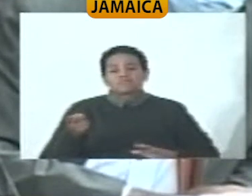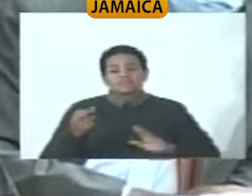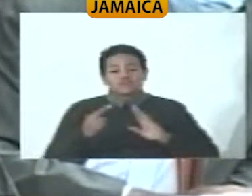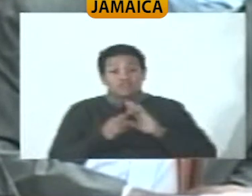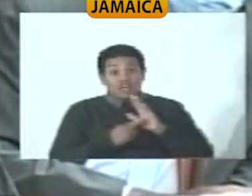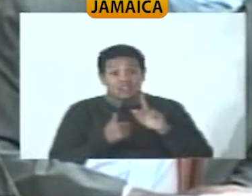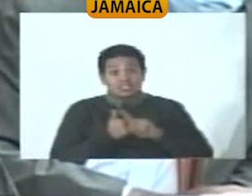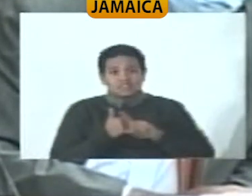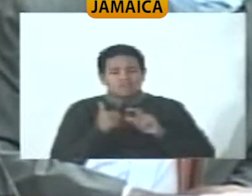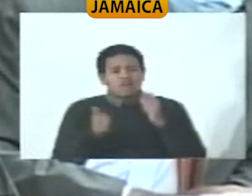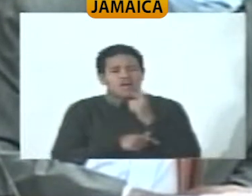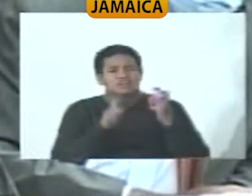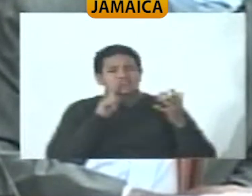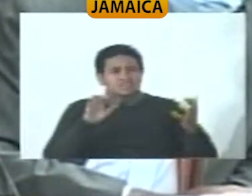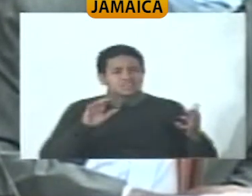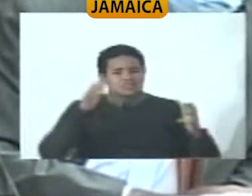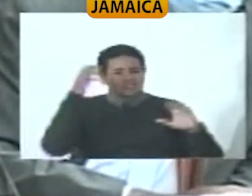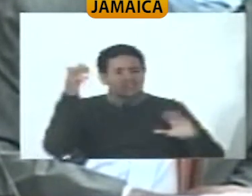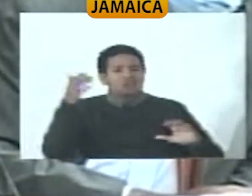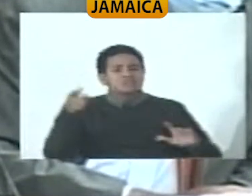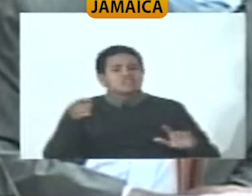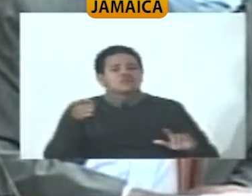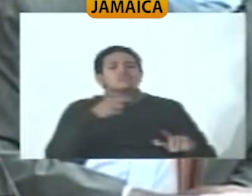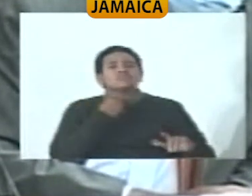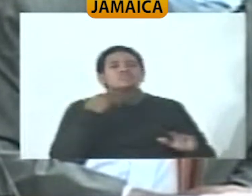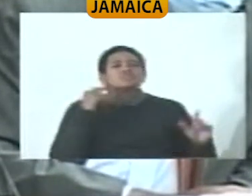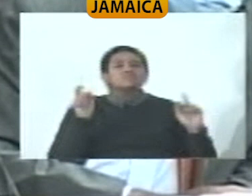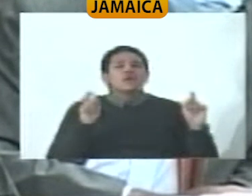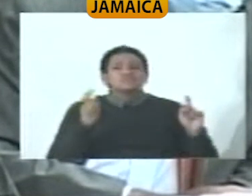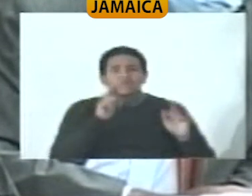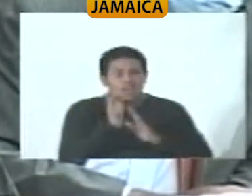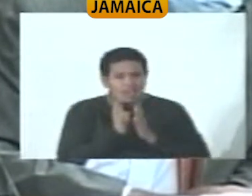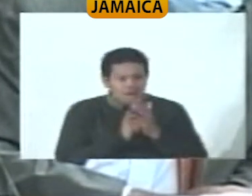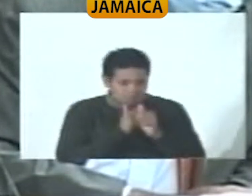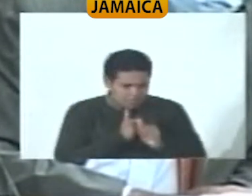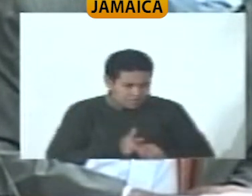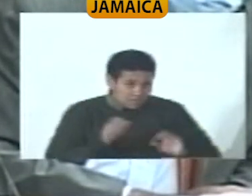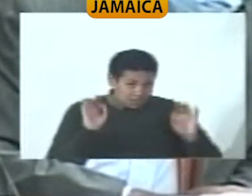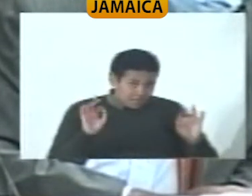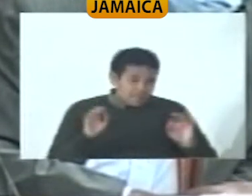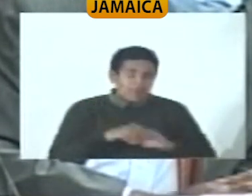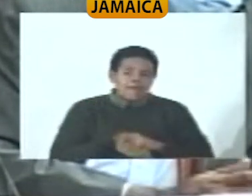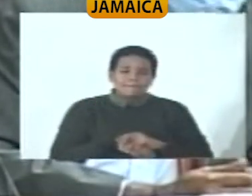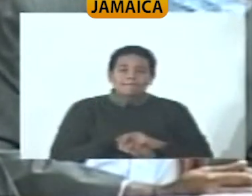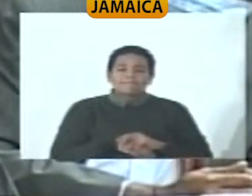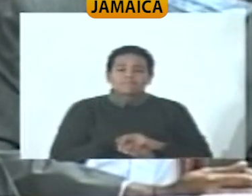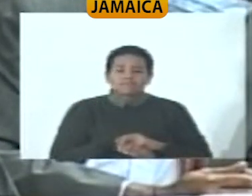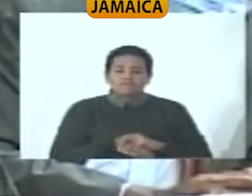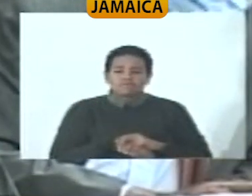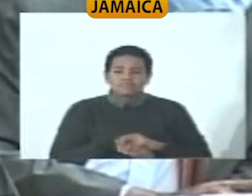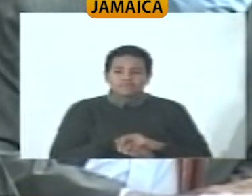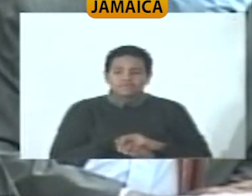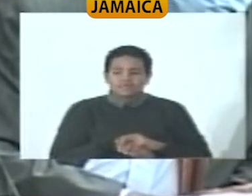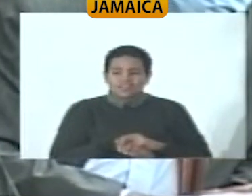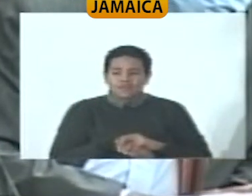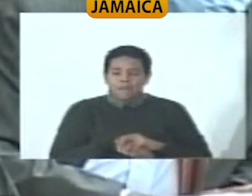regulations under the Disaster Risk Management Act into force under